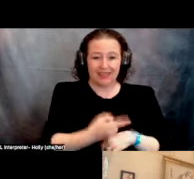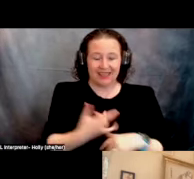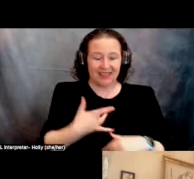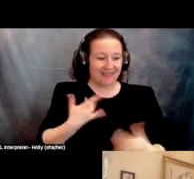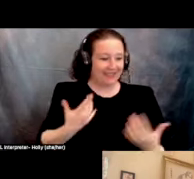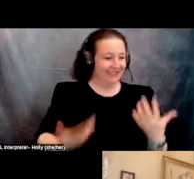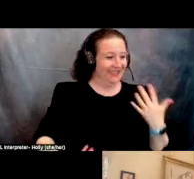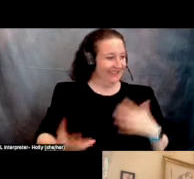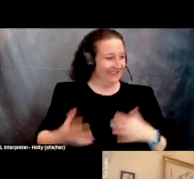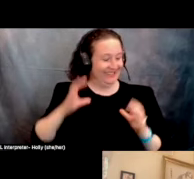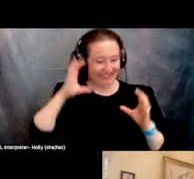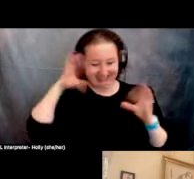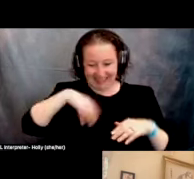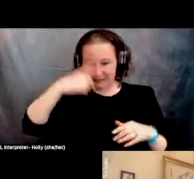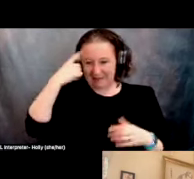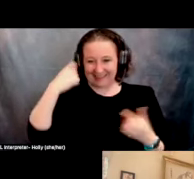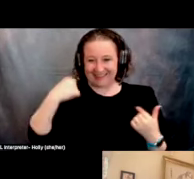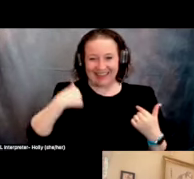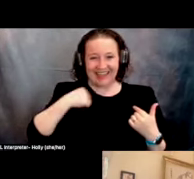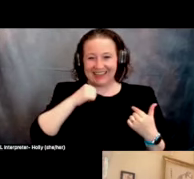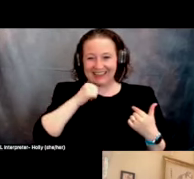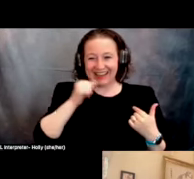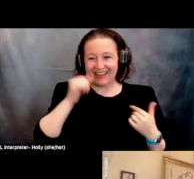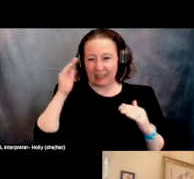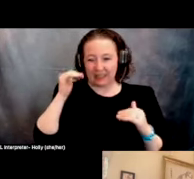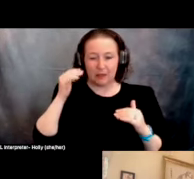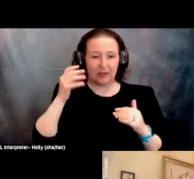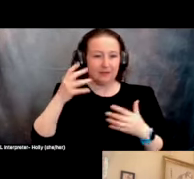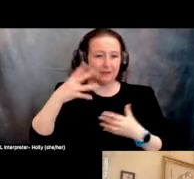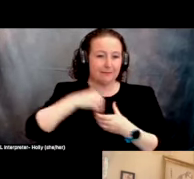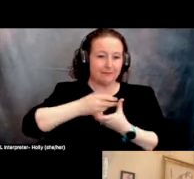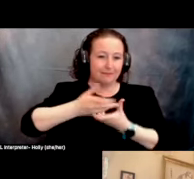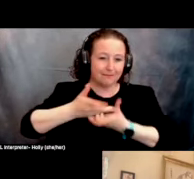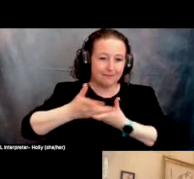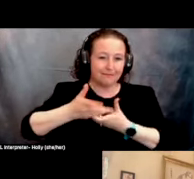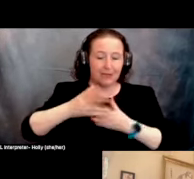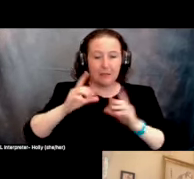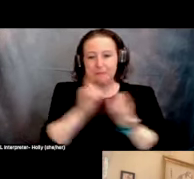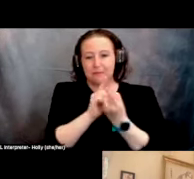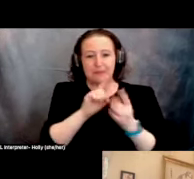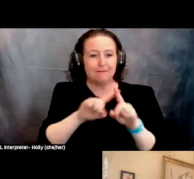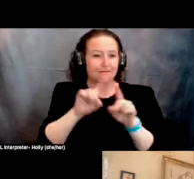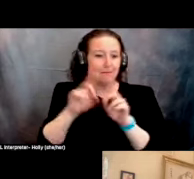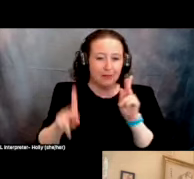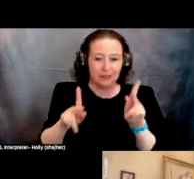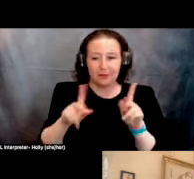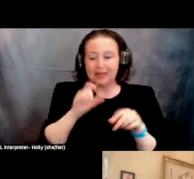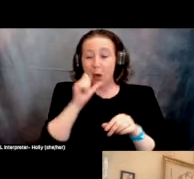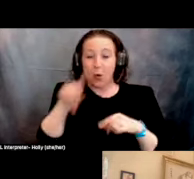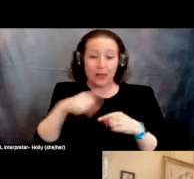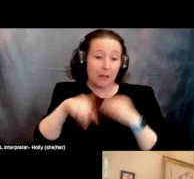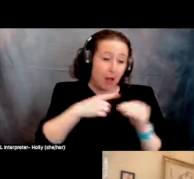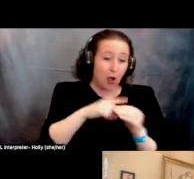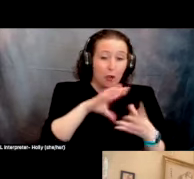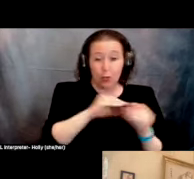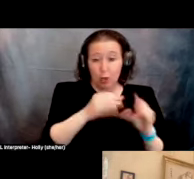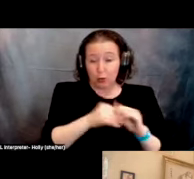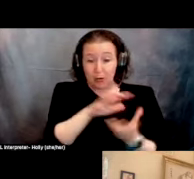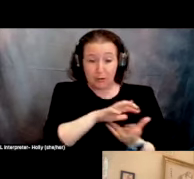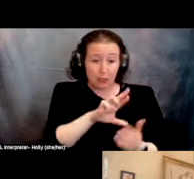I never thought that I'd be in conversation and meet so many people, not just about the stories about being mixed race, but let alone